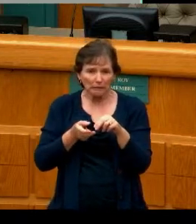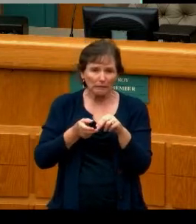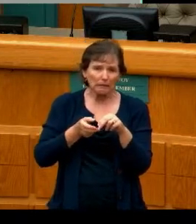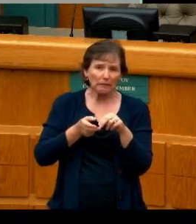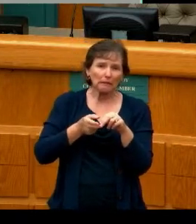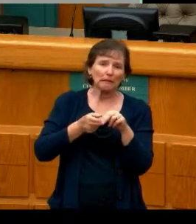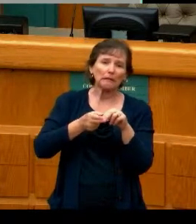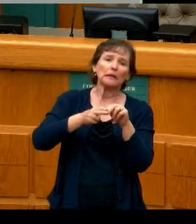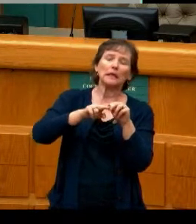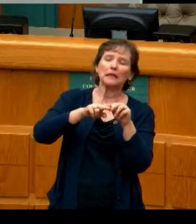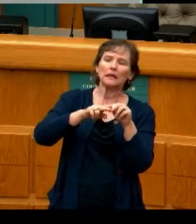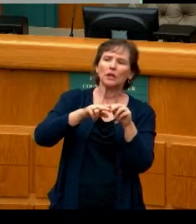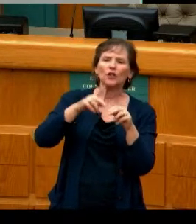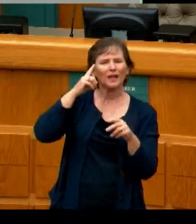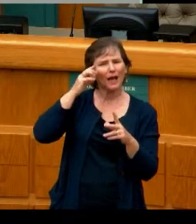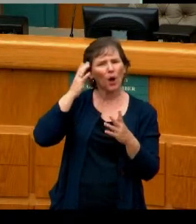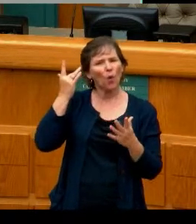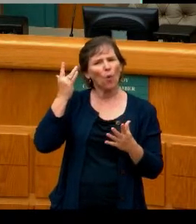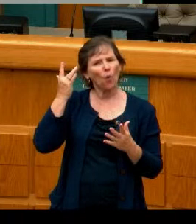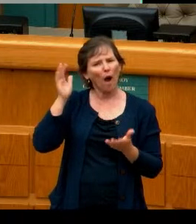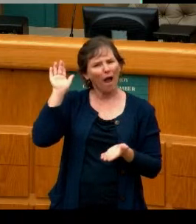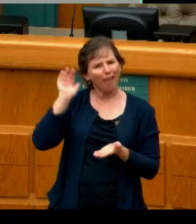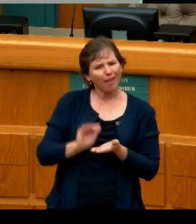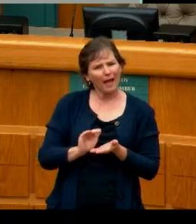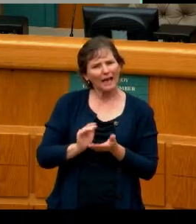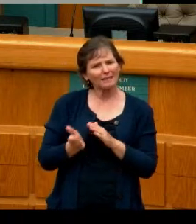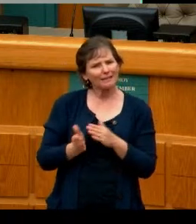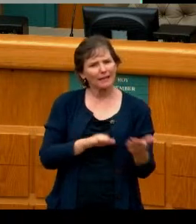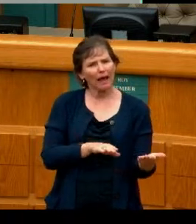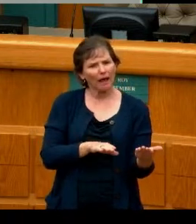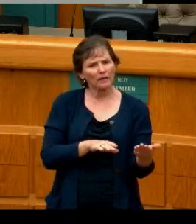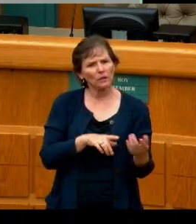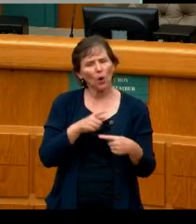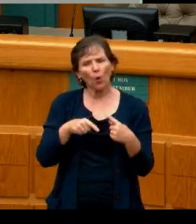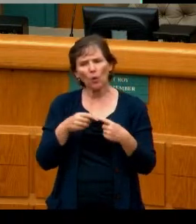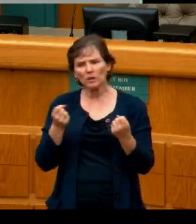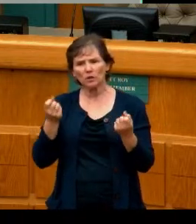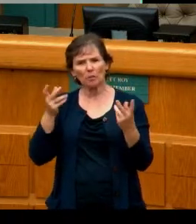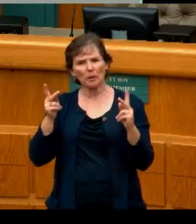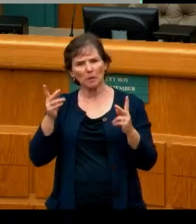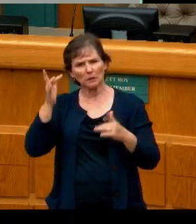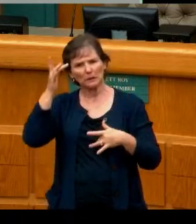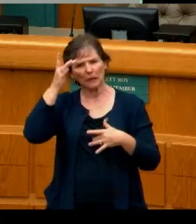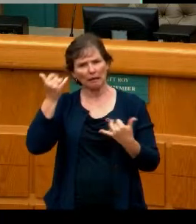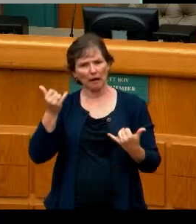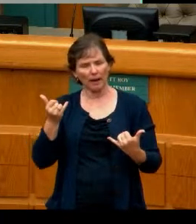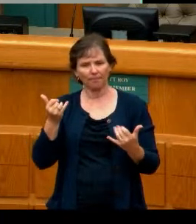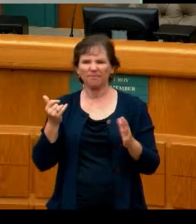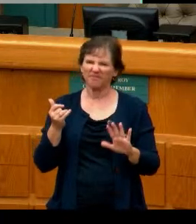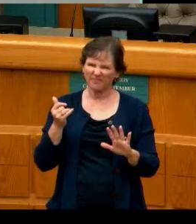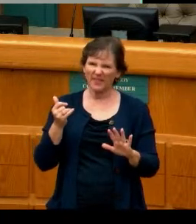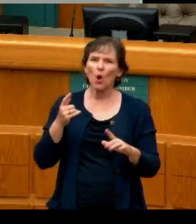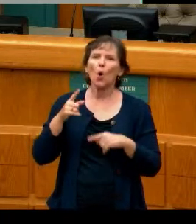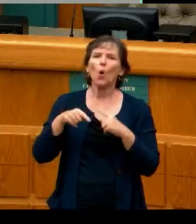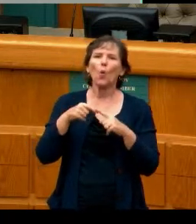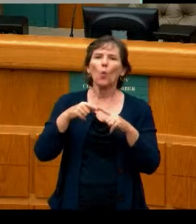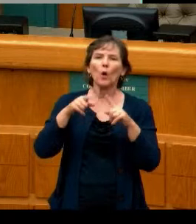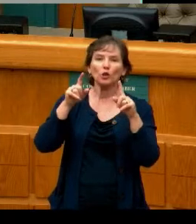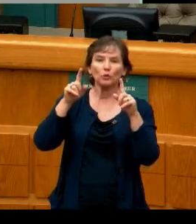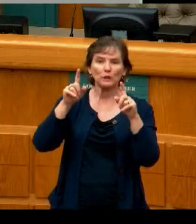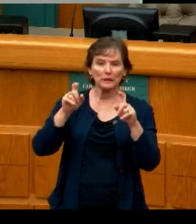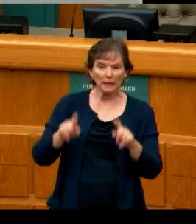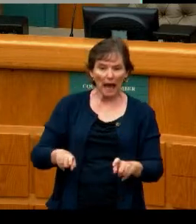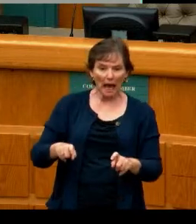in fatalities per day, and you can see that we're at the bottom, or the trough. Now, you might think, well, how come there's so